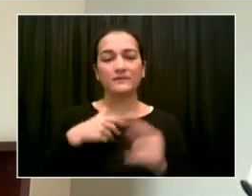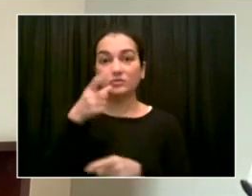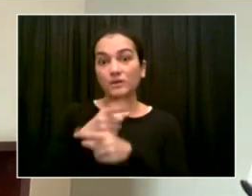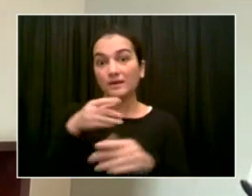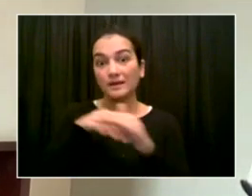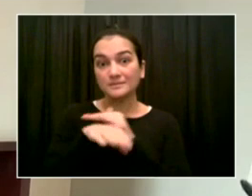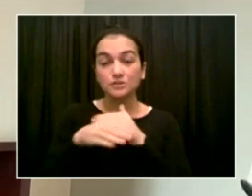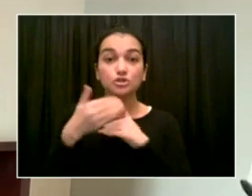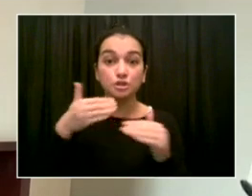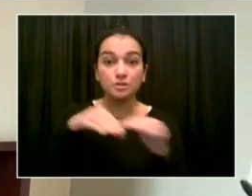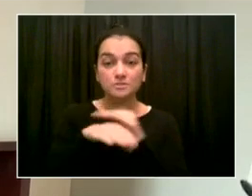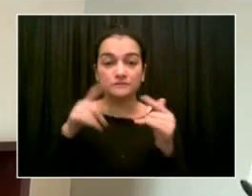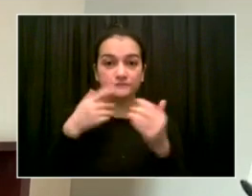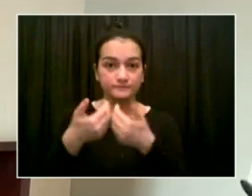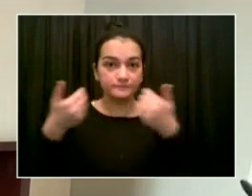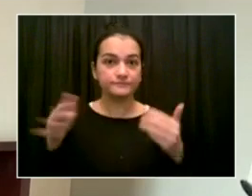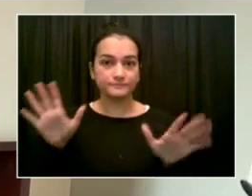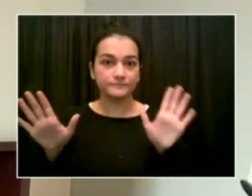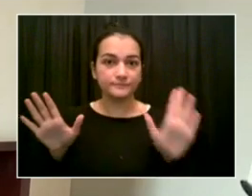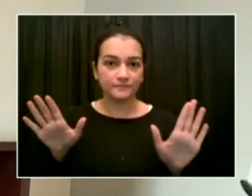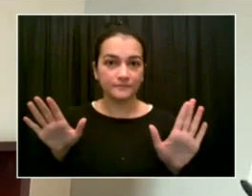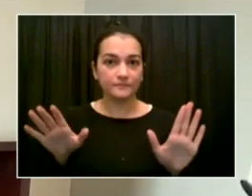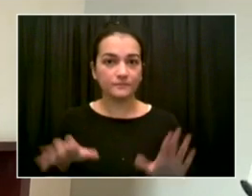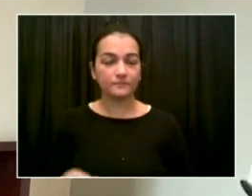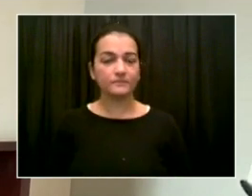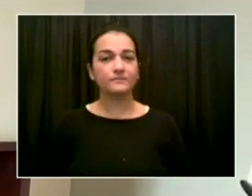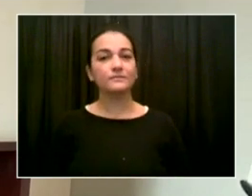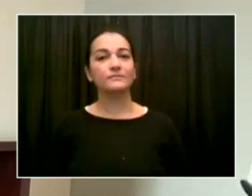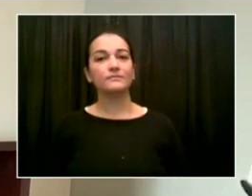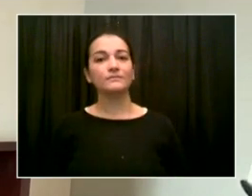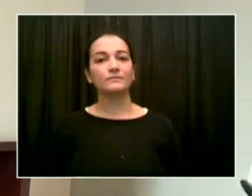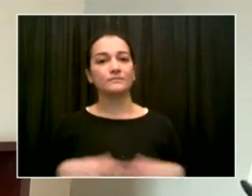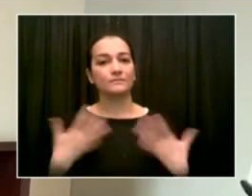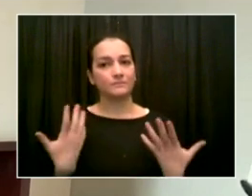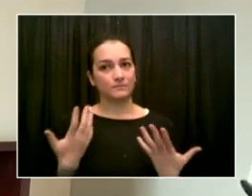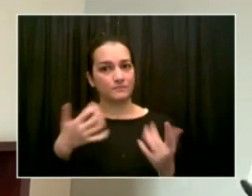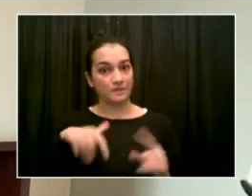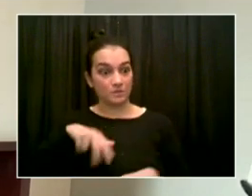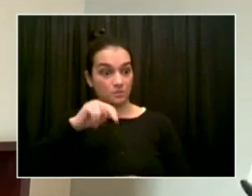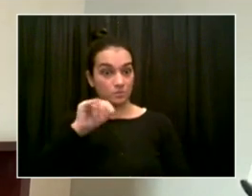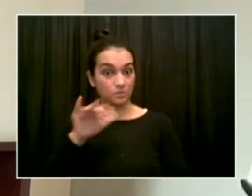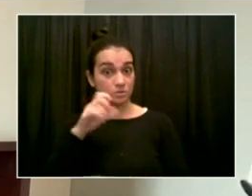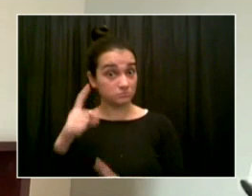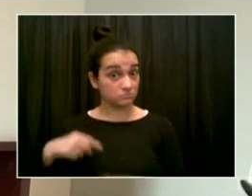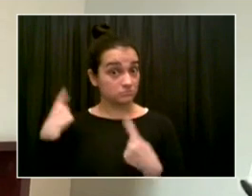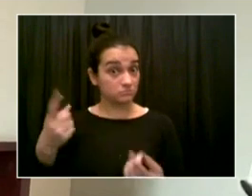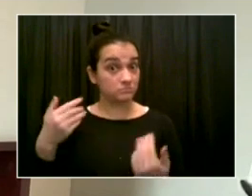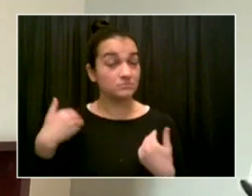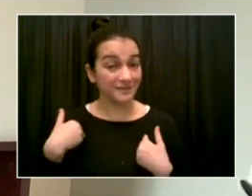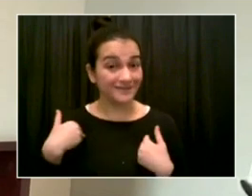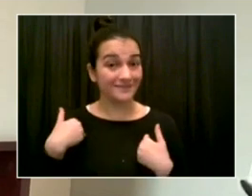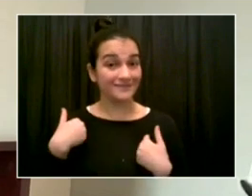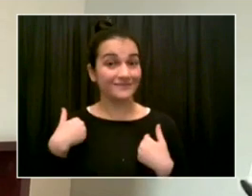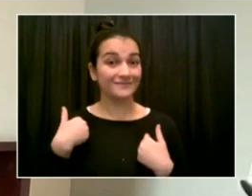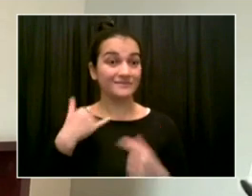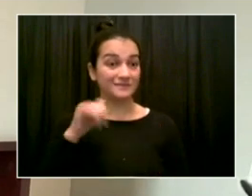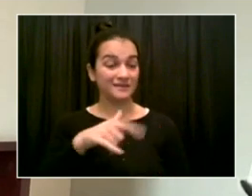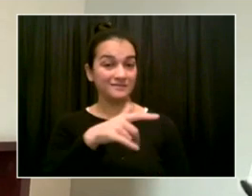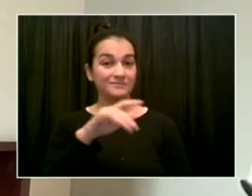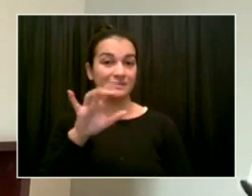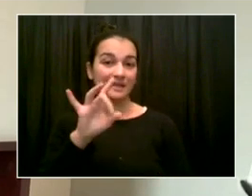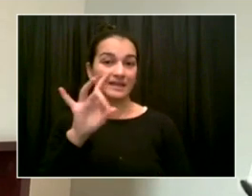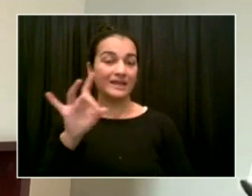model for where we go from here. So in July, when 988 becomes a live three-digit